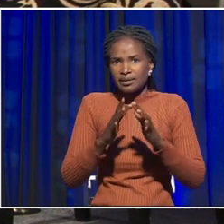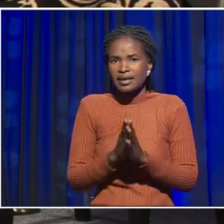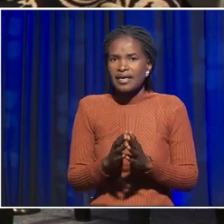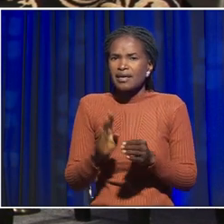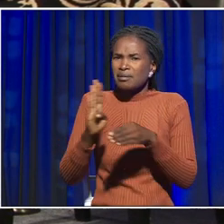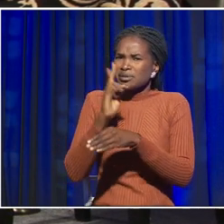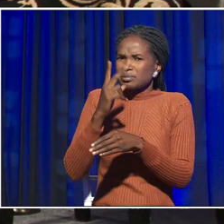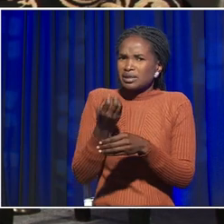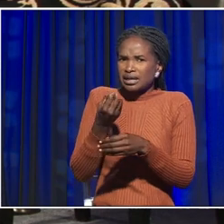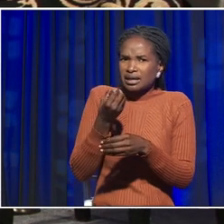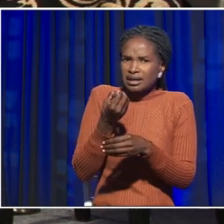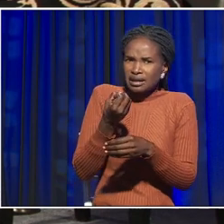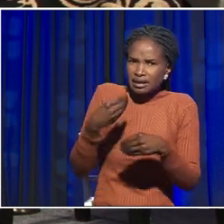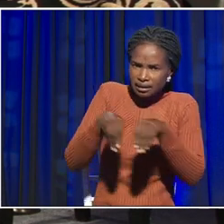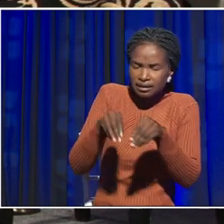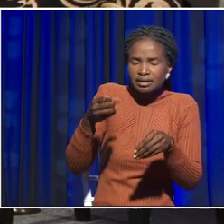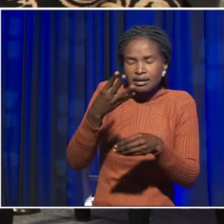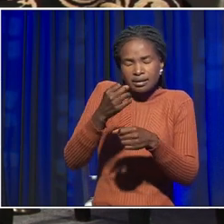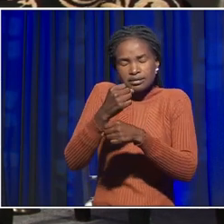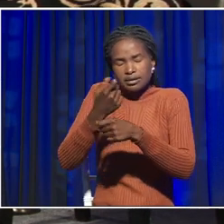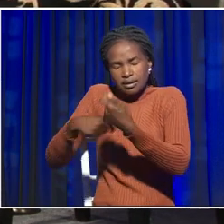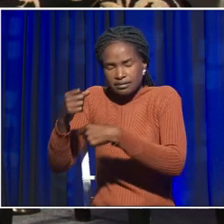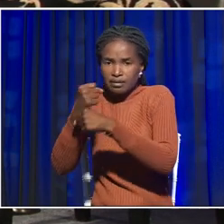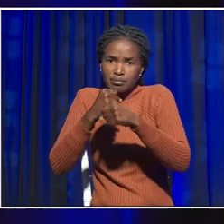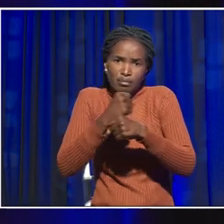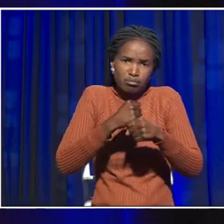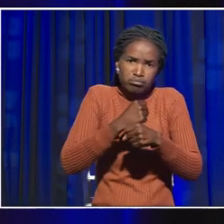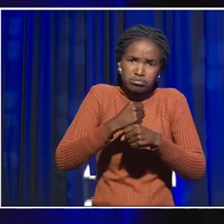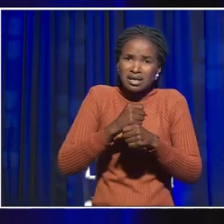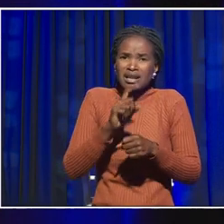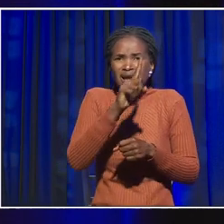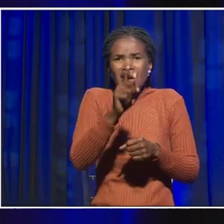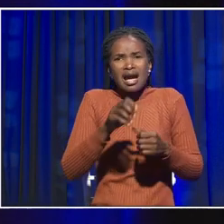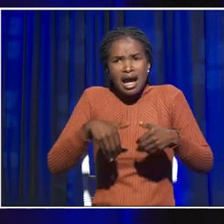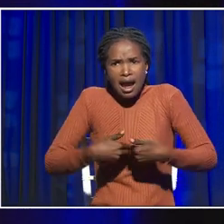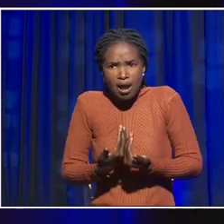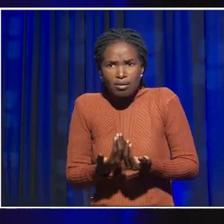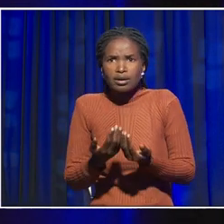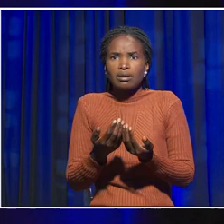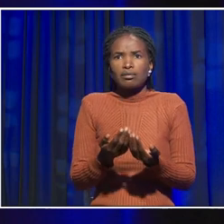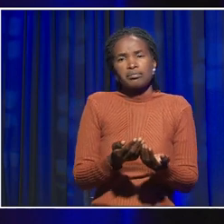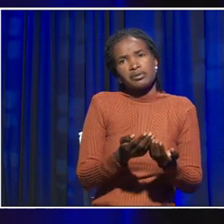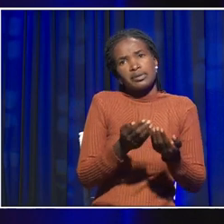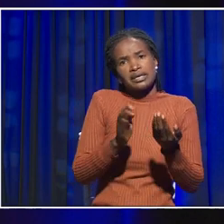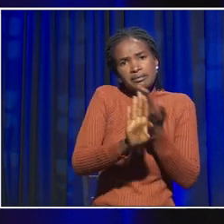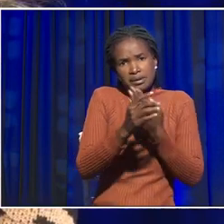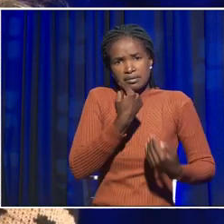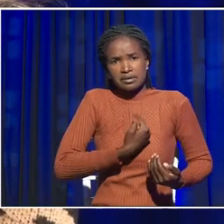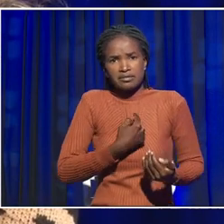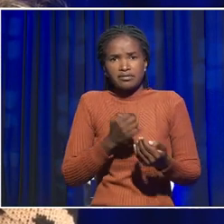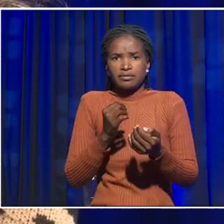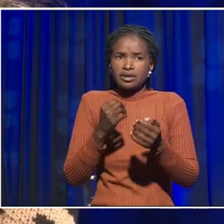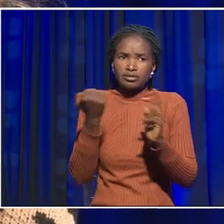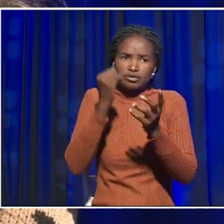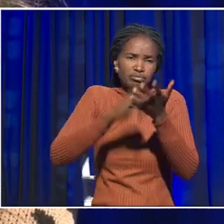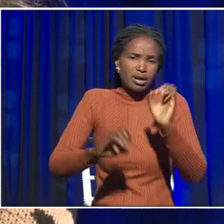how would that work? I have a that's a question. Shop. Yes. Right? How would I now do it with hackathon? Oh, interesting. So probably